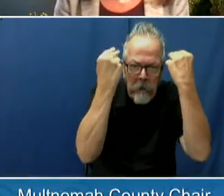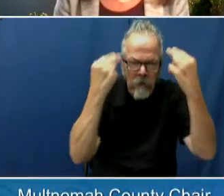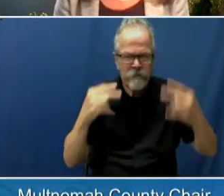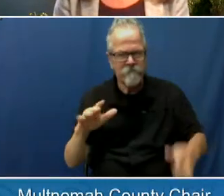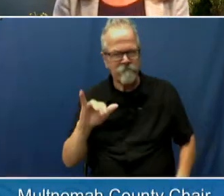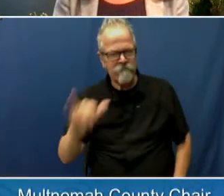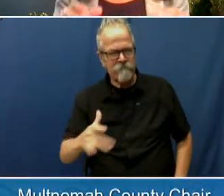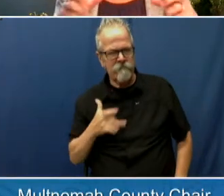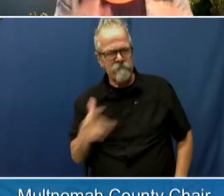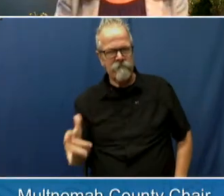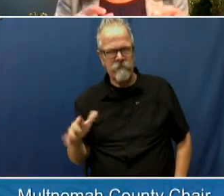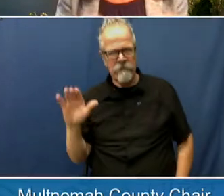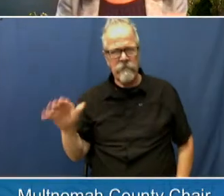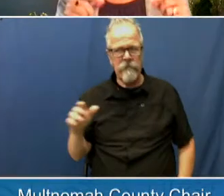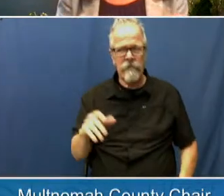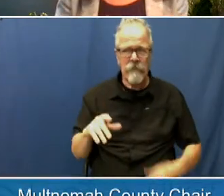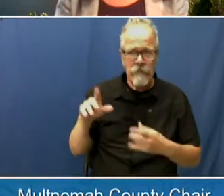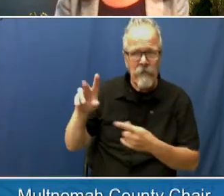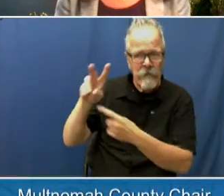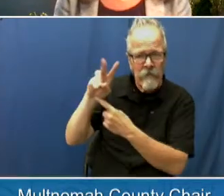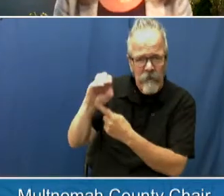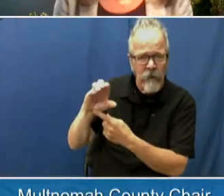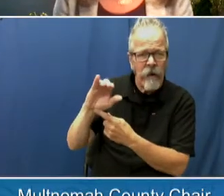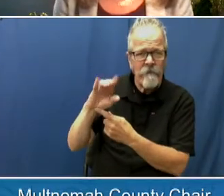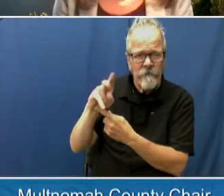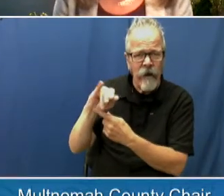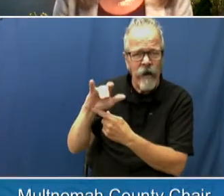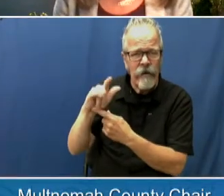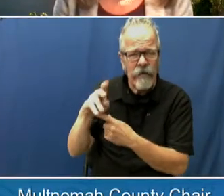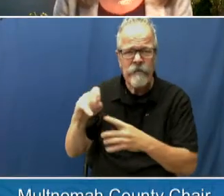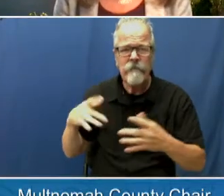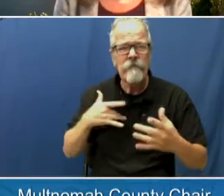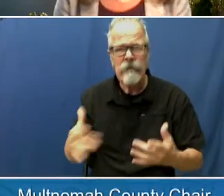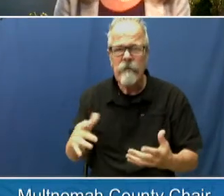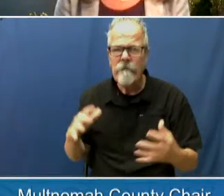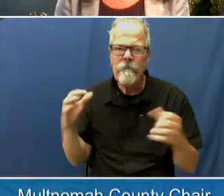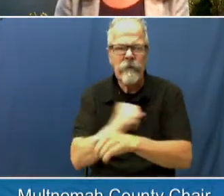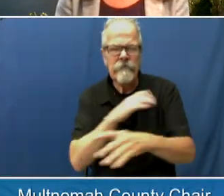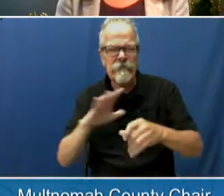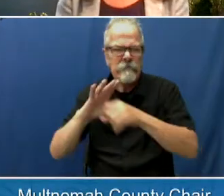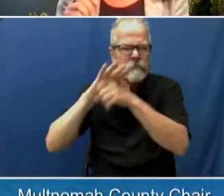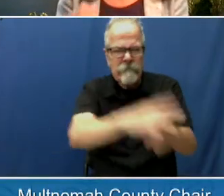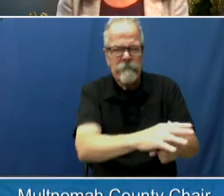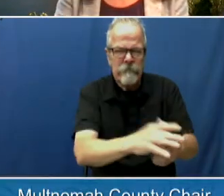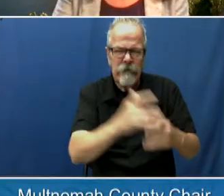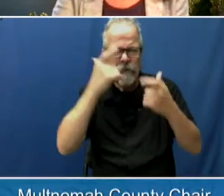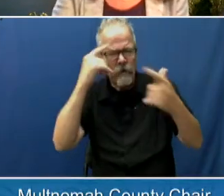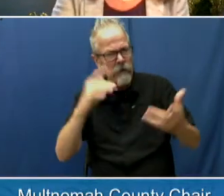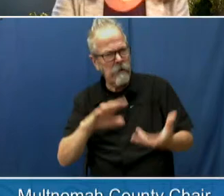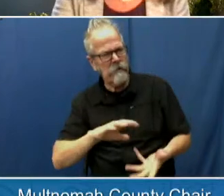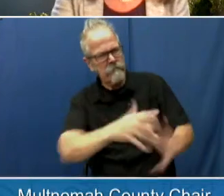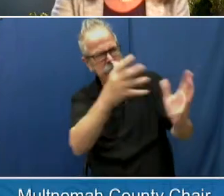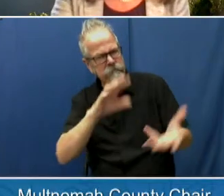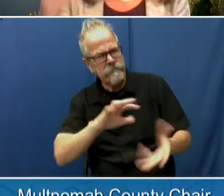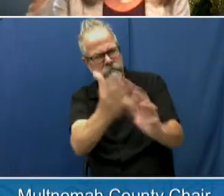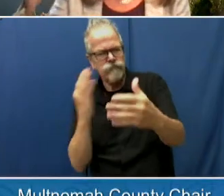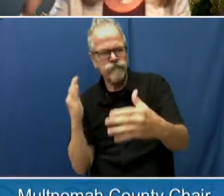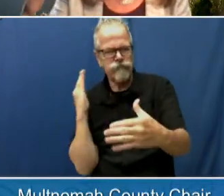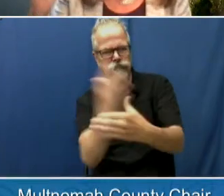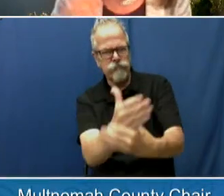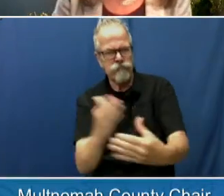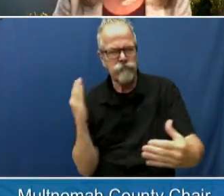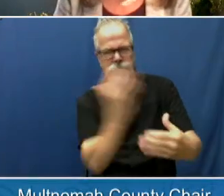fights. And to do so this weekend would be to engage in this provocation in the middle of a COVID surge with